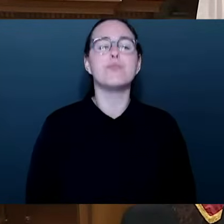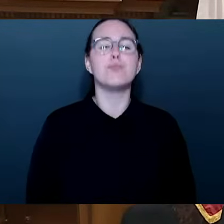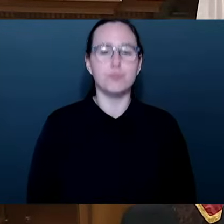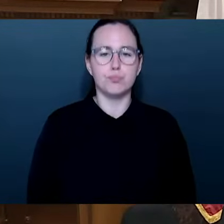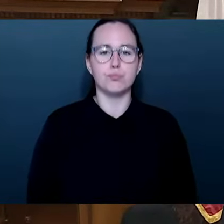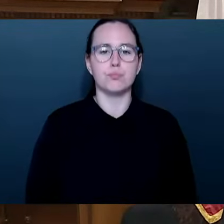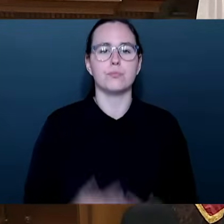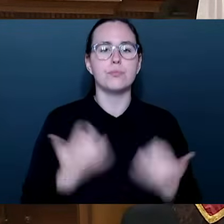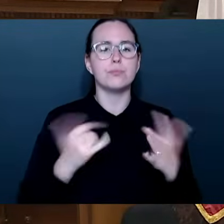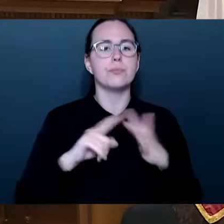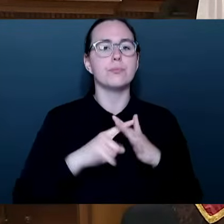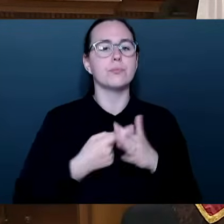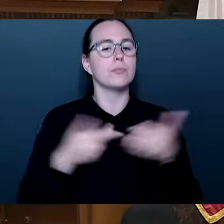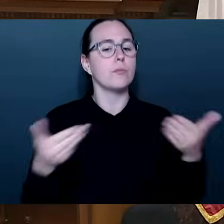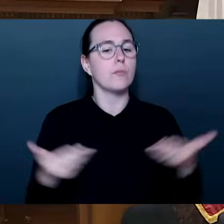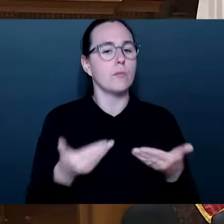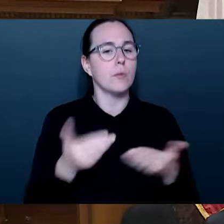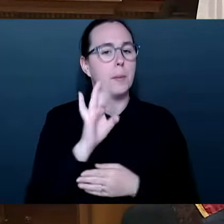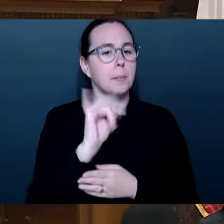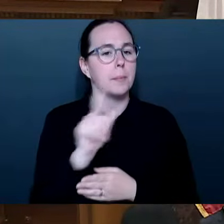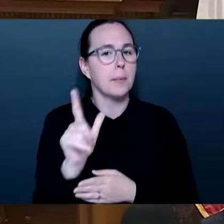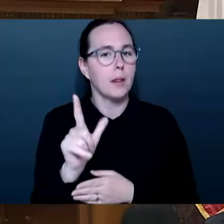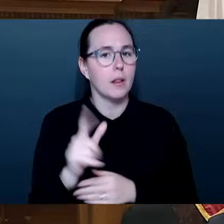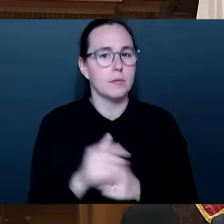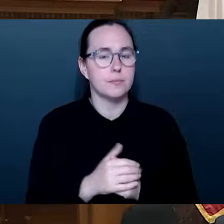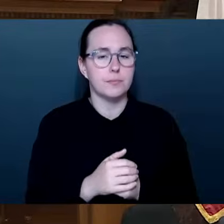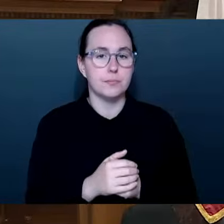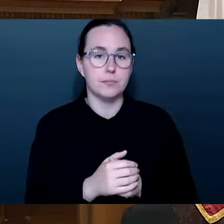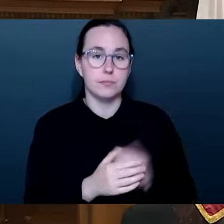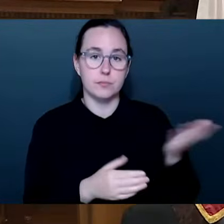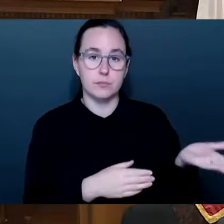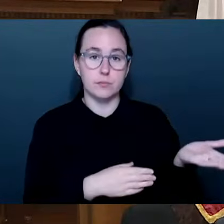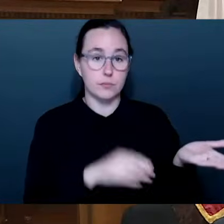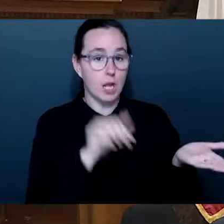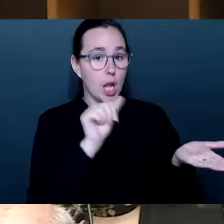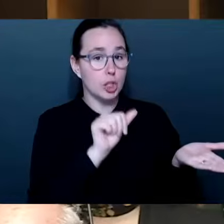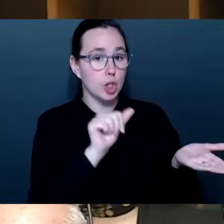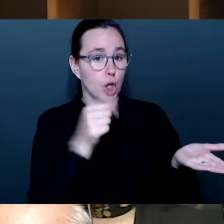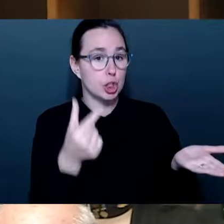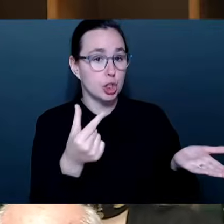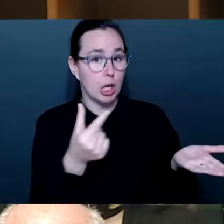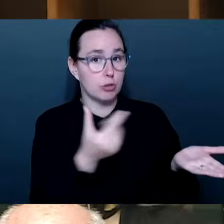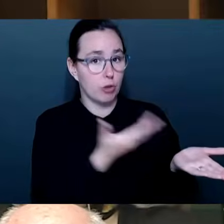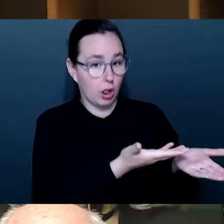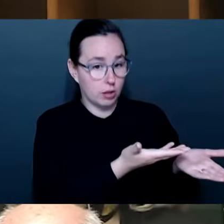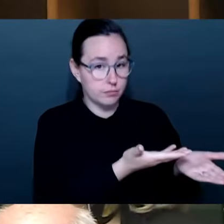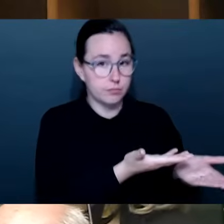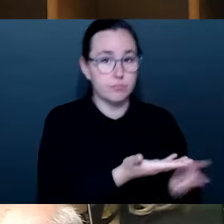Attorney General. Mr. Speaker, I have the honor to present a message from Her Honor, the Lieutenant Governor.